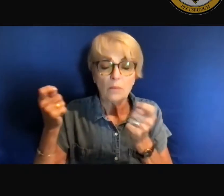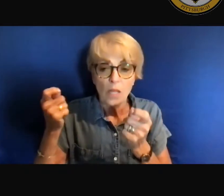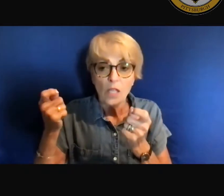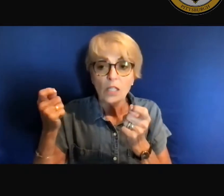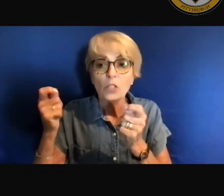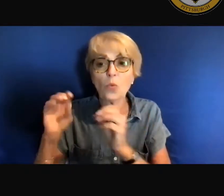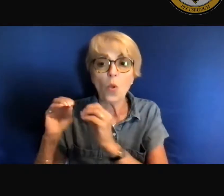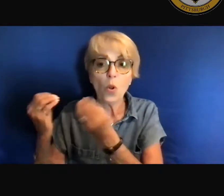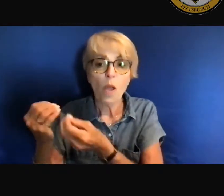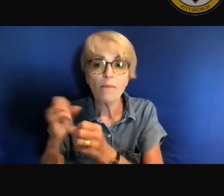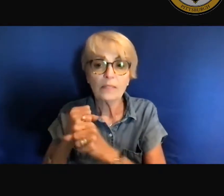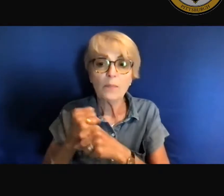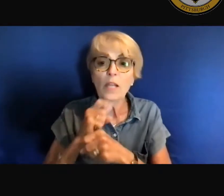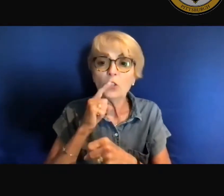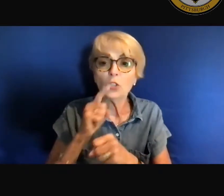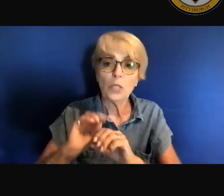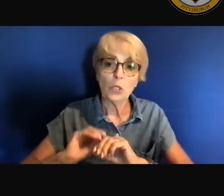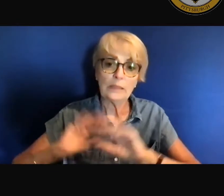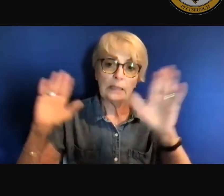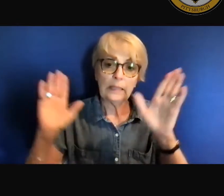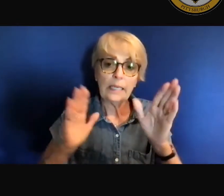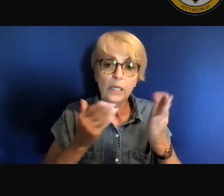that we have clear documentation of that